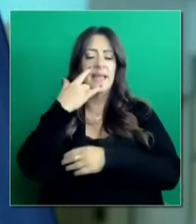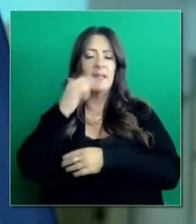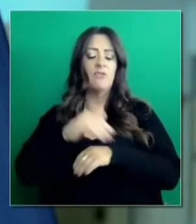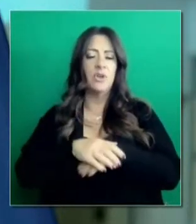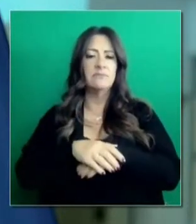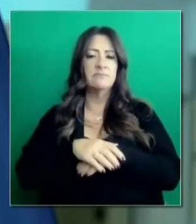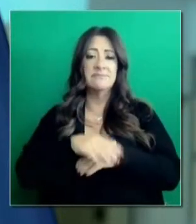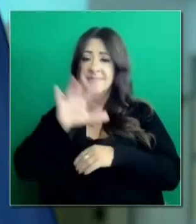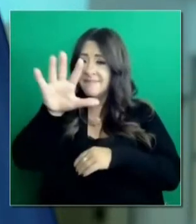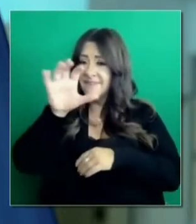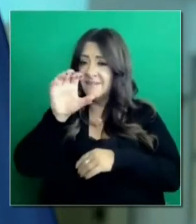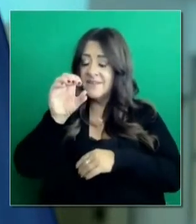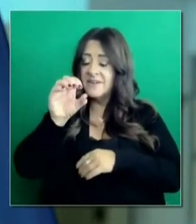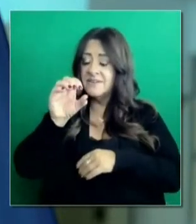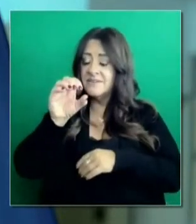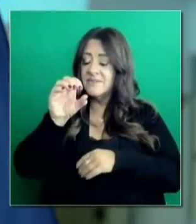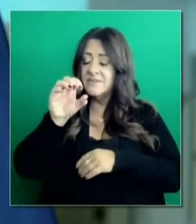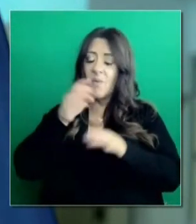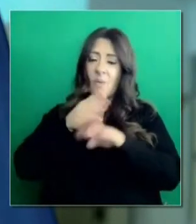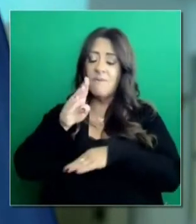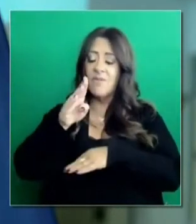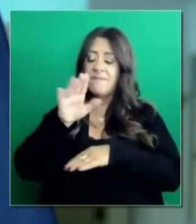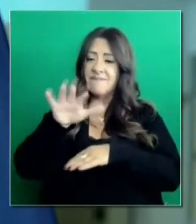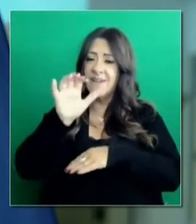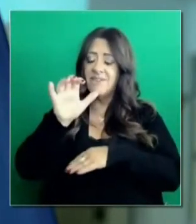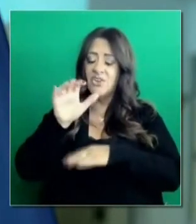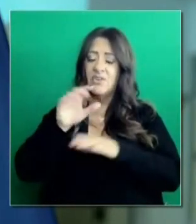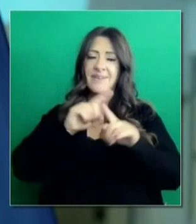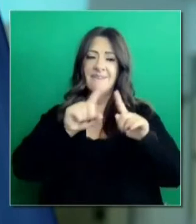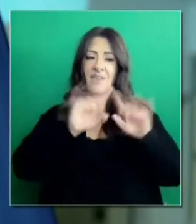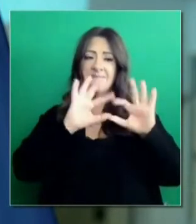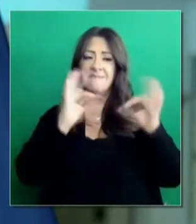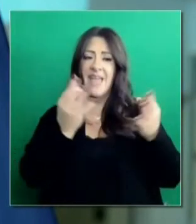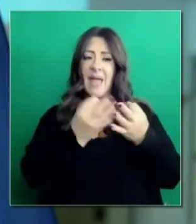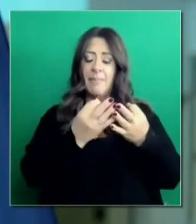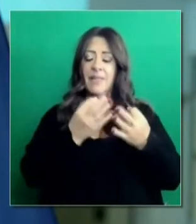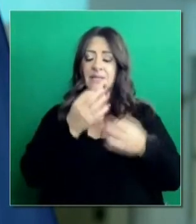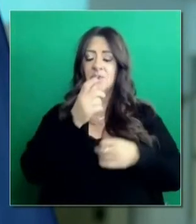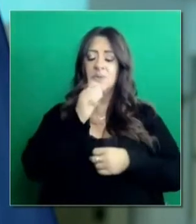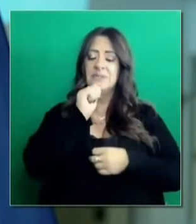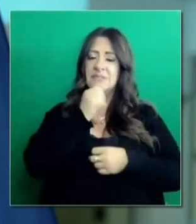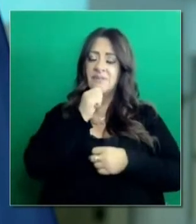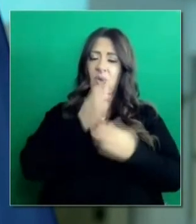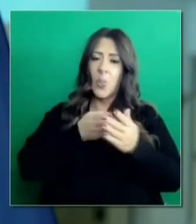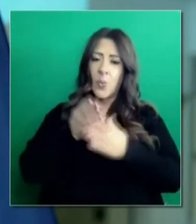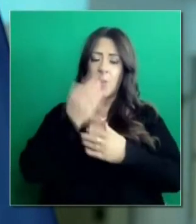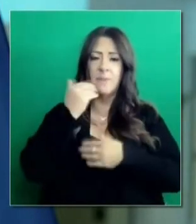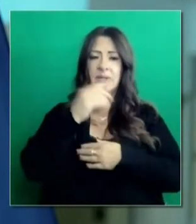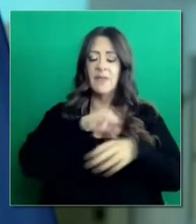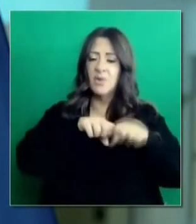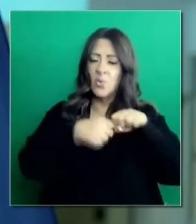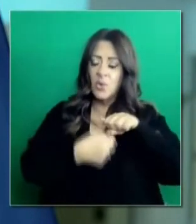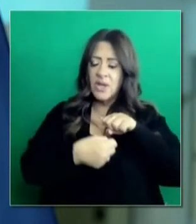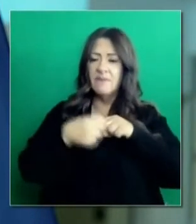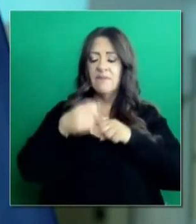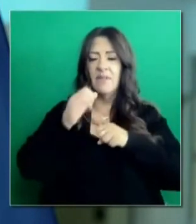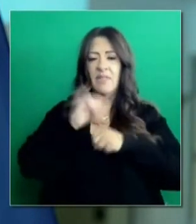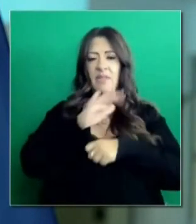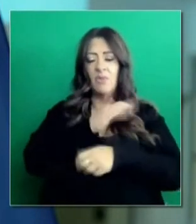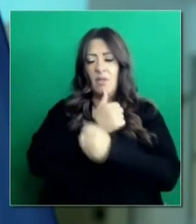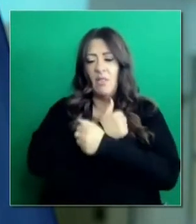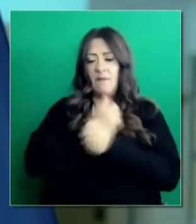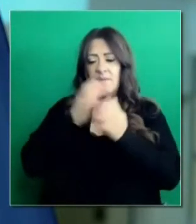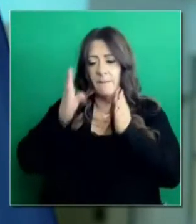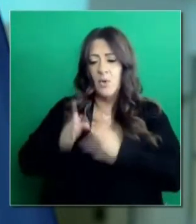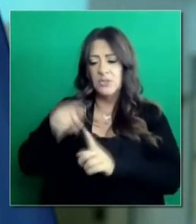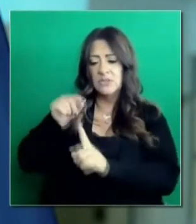500 families torn apart because they've lost a loved one because of the deadliness of this pandemic. And it's